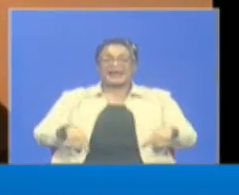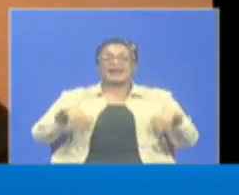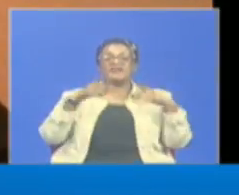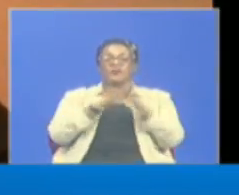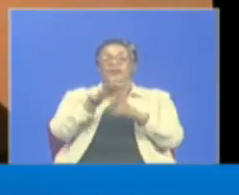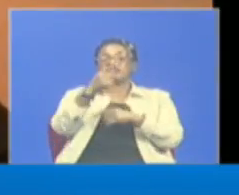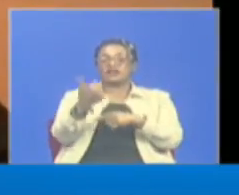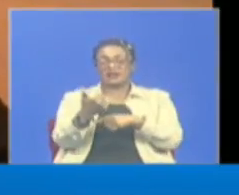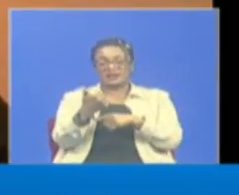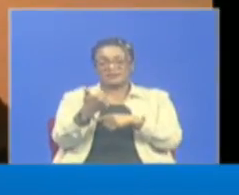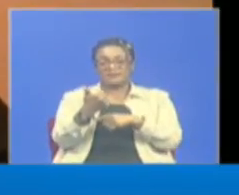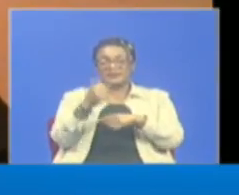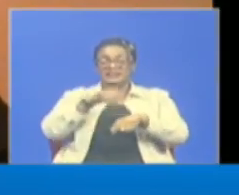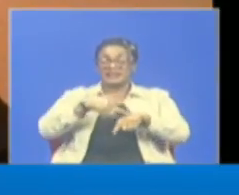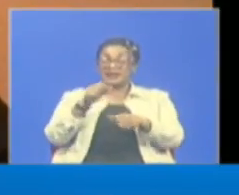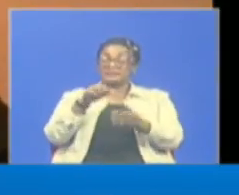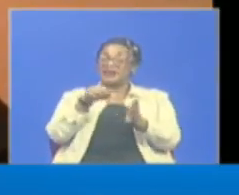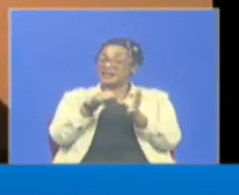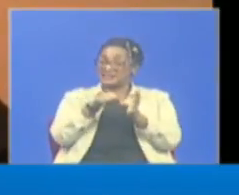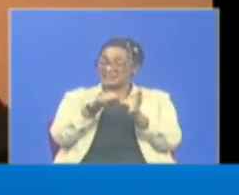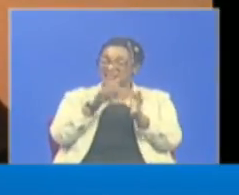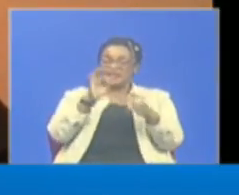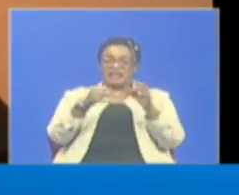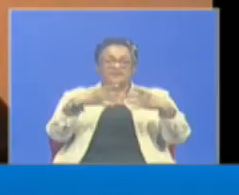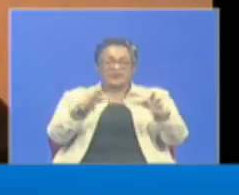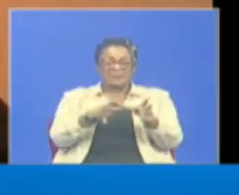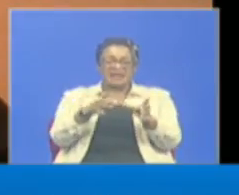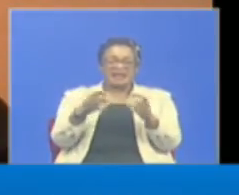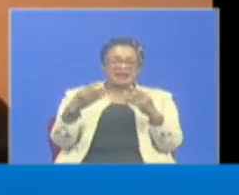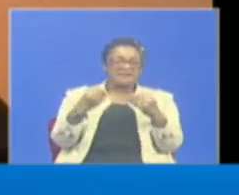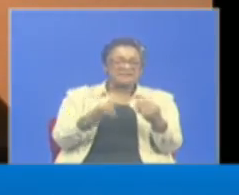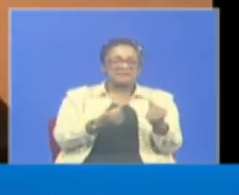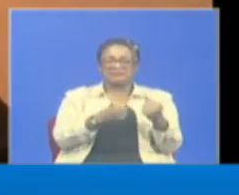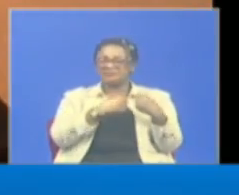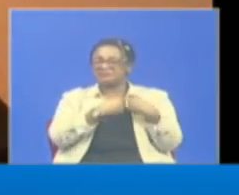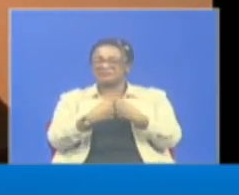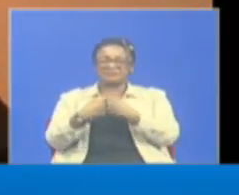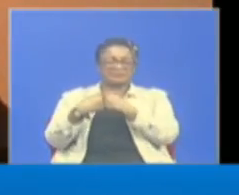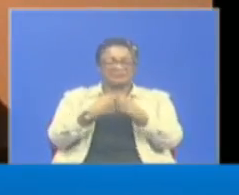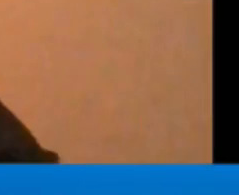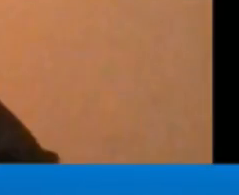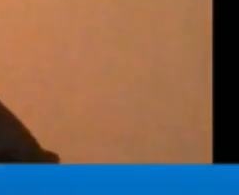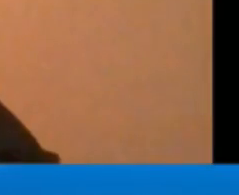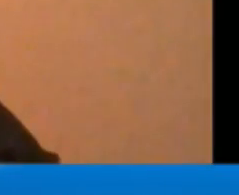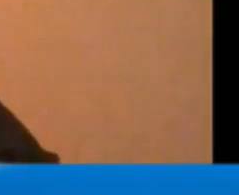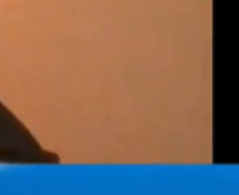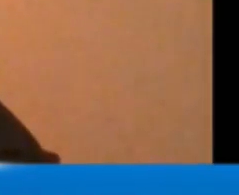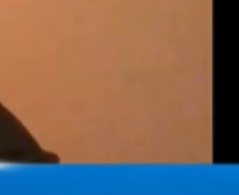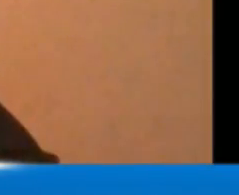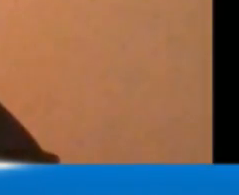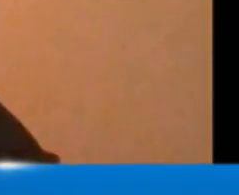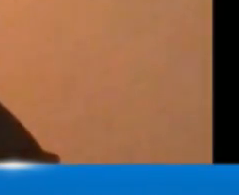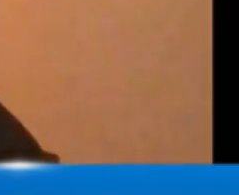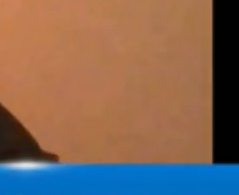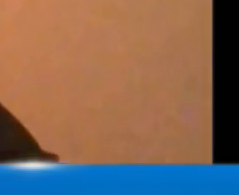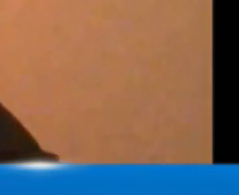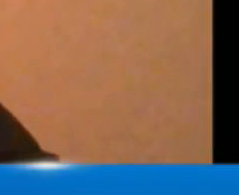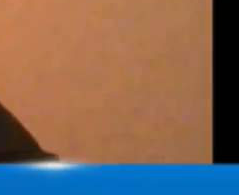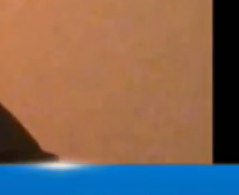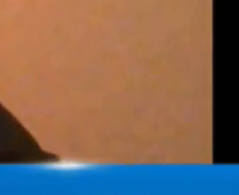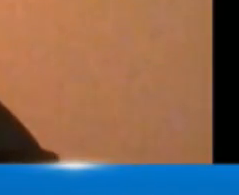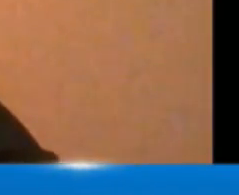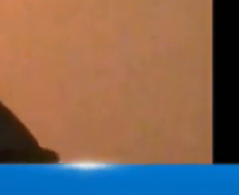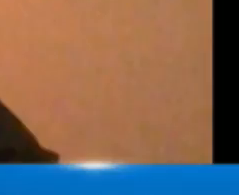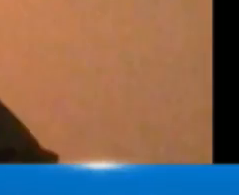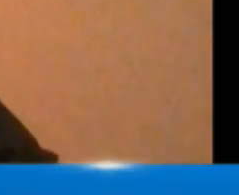the COVID crisis. If families are fighting because the parents or the caregivers have been laid off and there is no more food in the